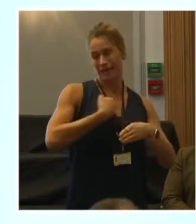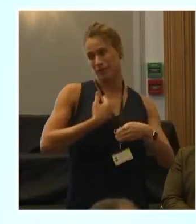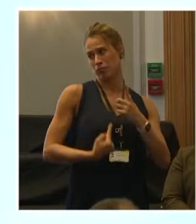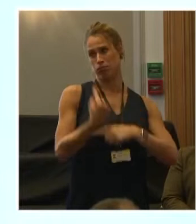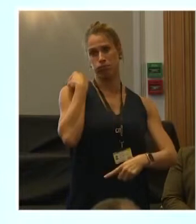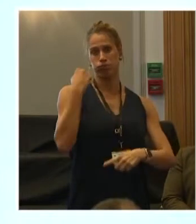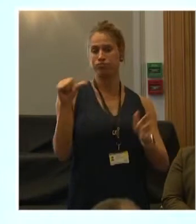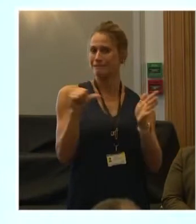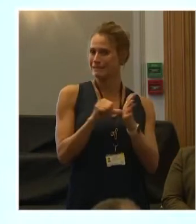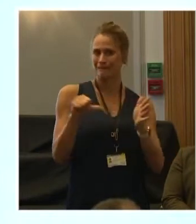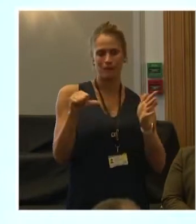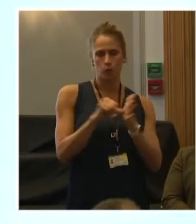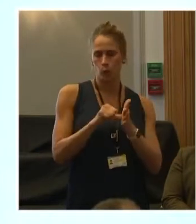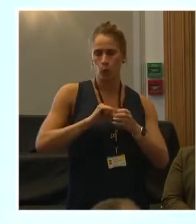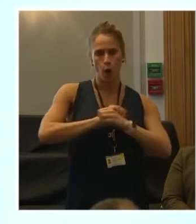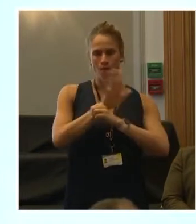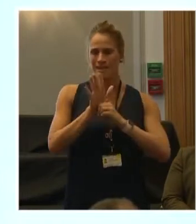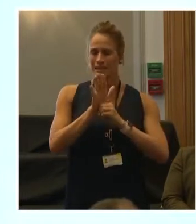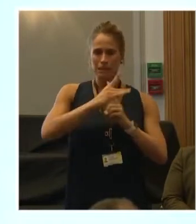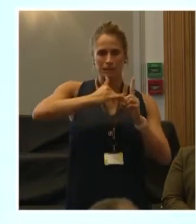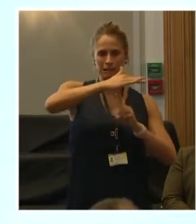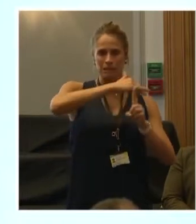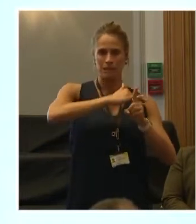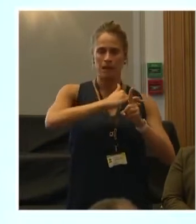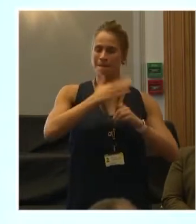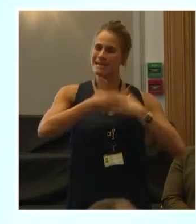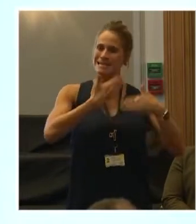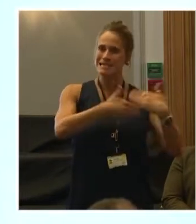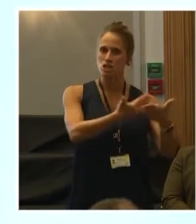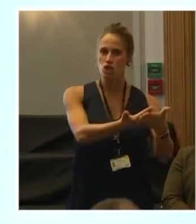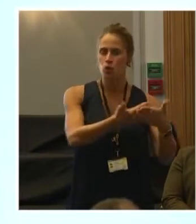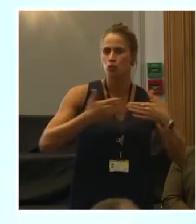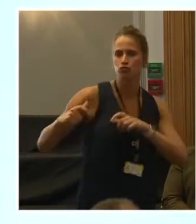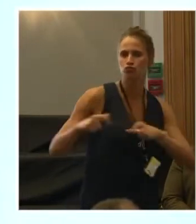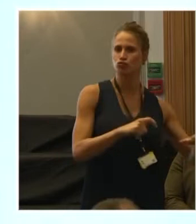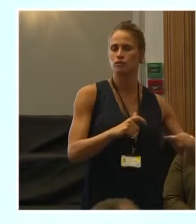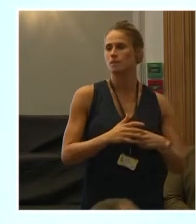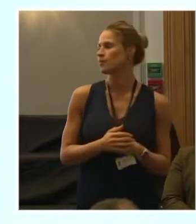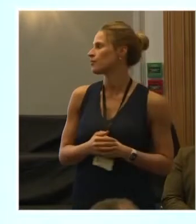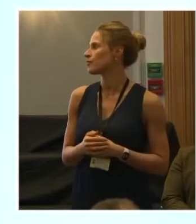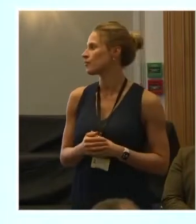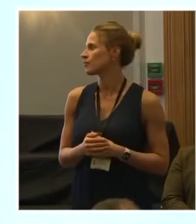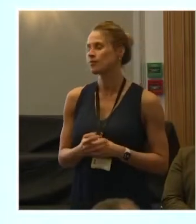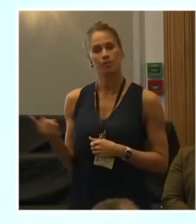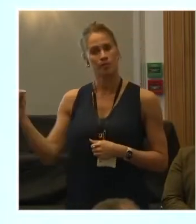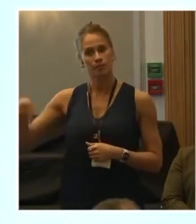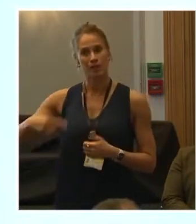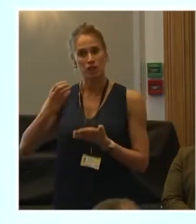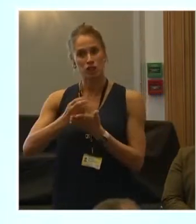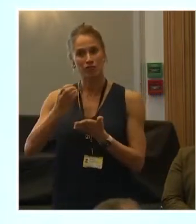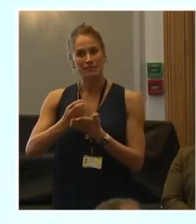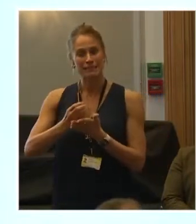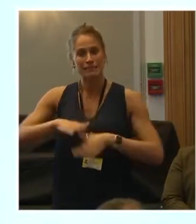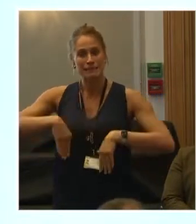amazing amount of effort to regain the momentum that we have lost. Retina UK started as a volunteer-led